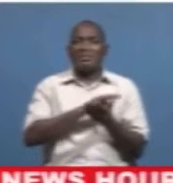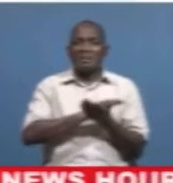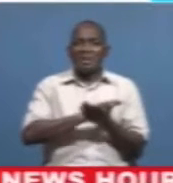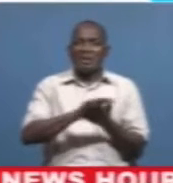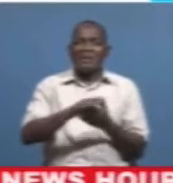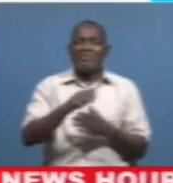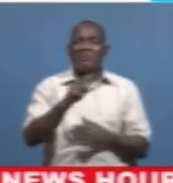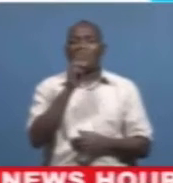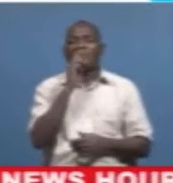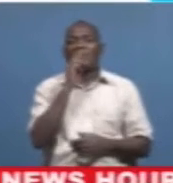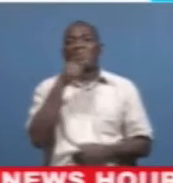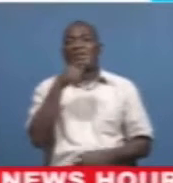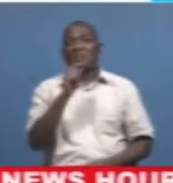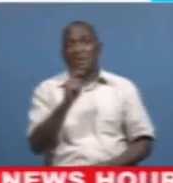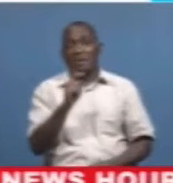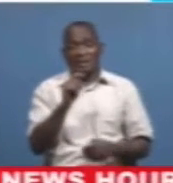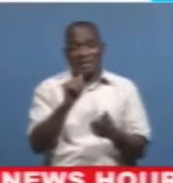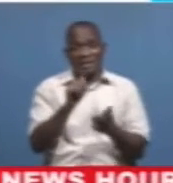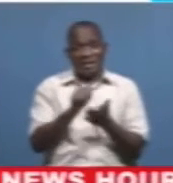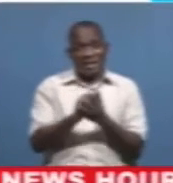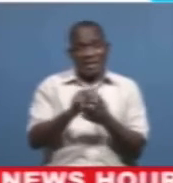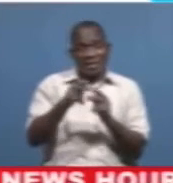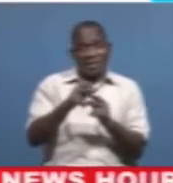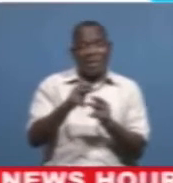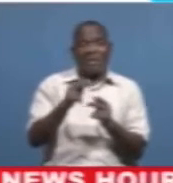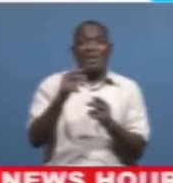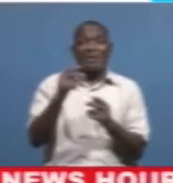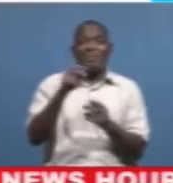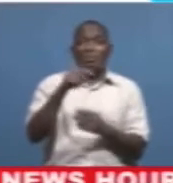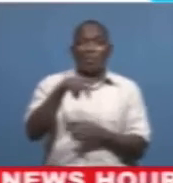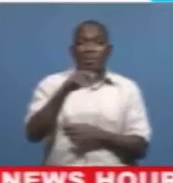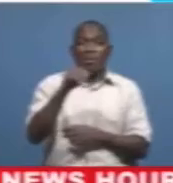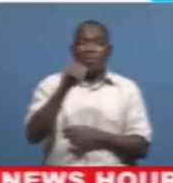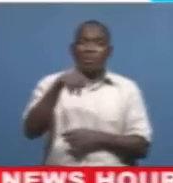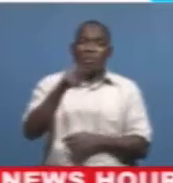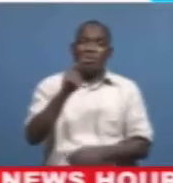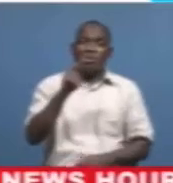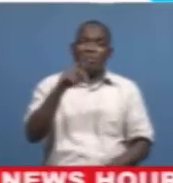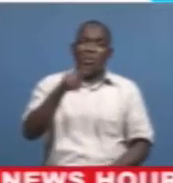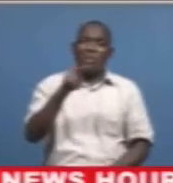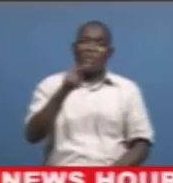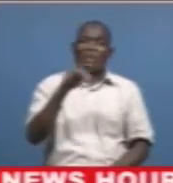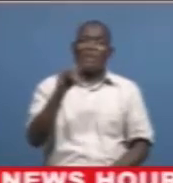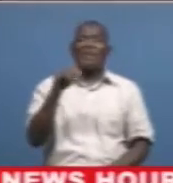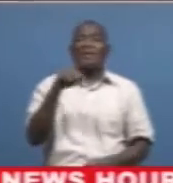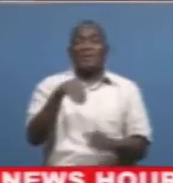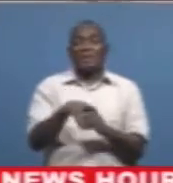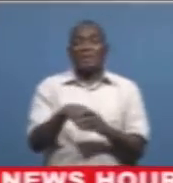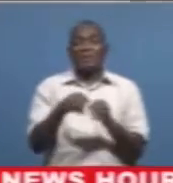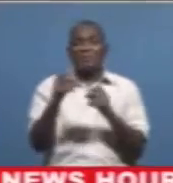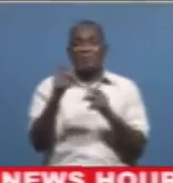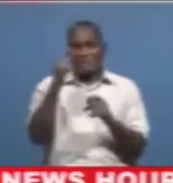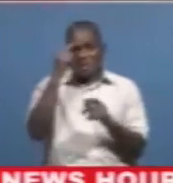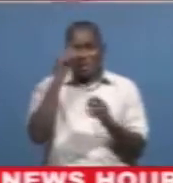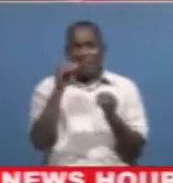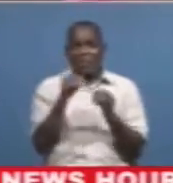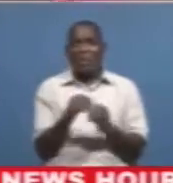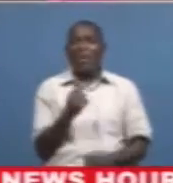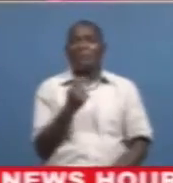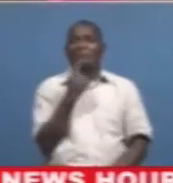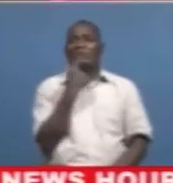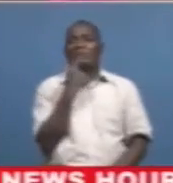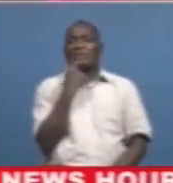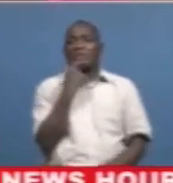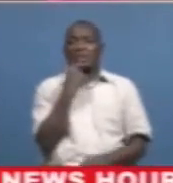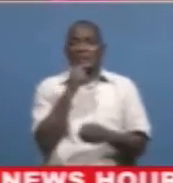drinking water, and that figure includes the people of Pupuni. For many, it is disappointing that access to